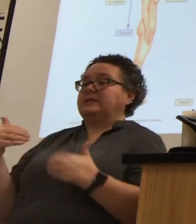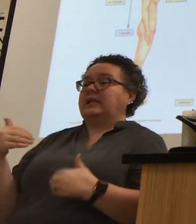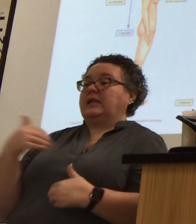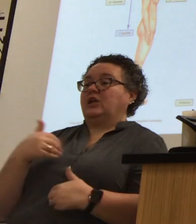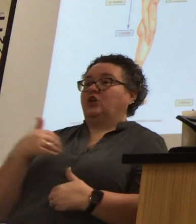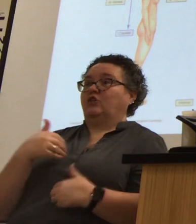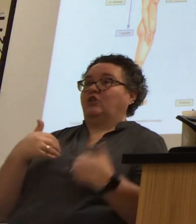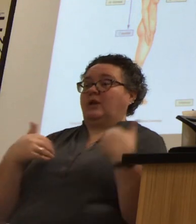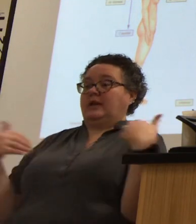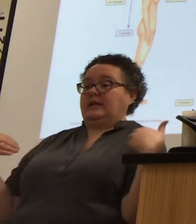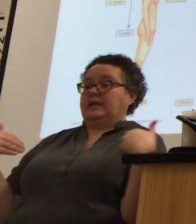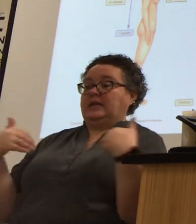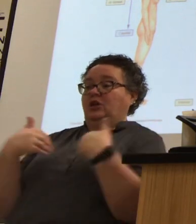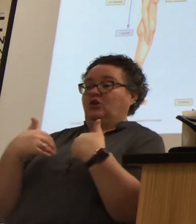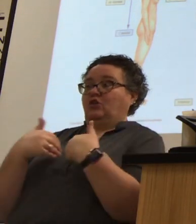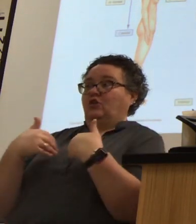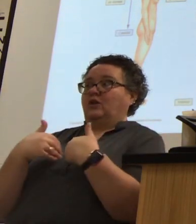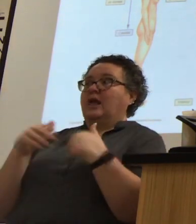means further out.